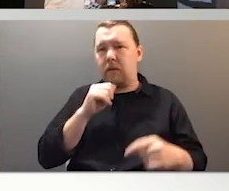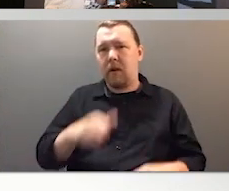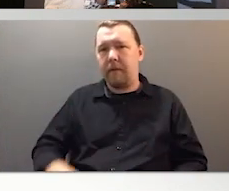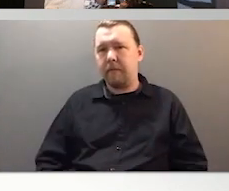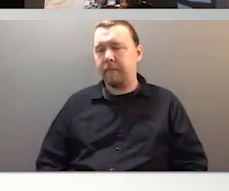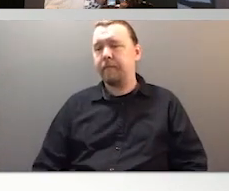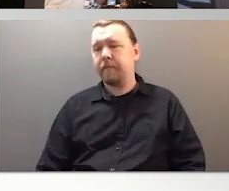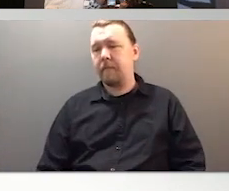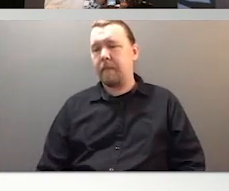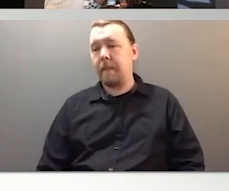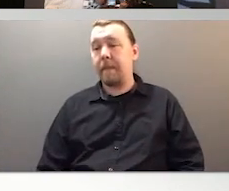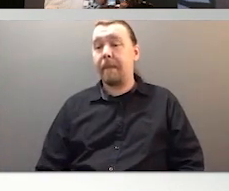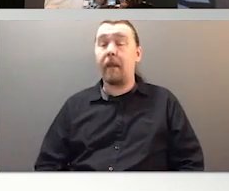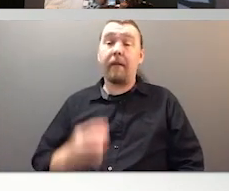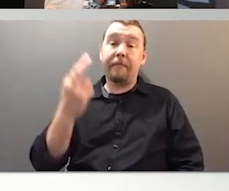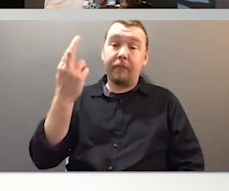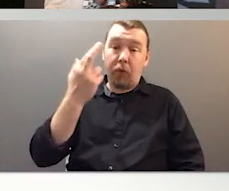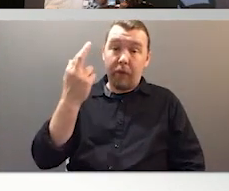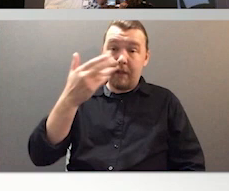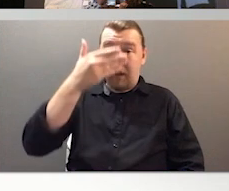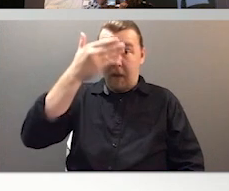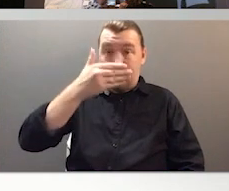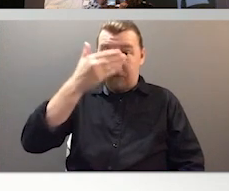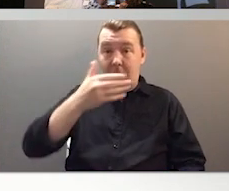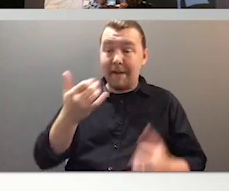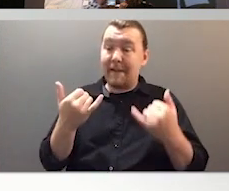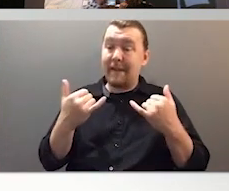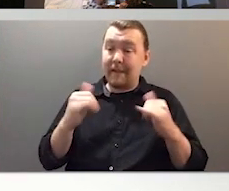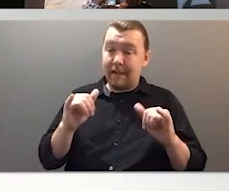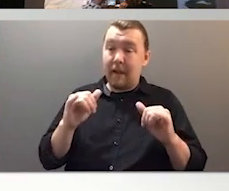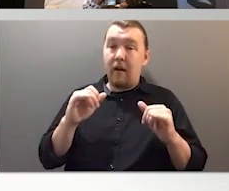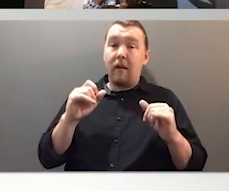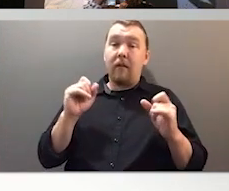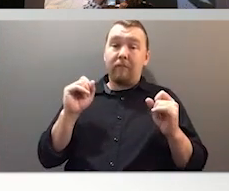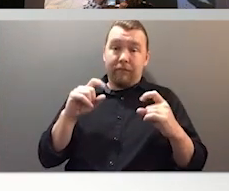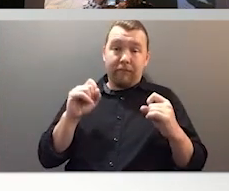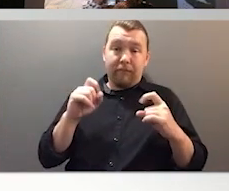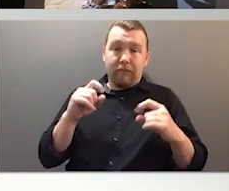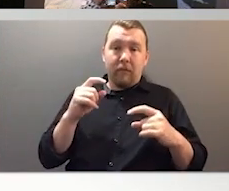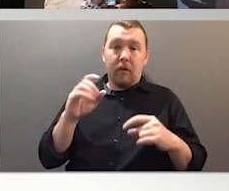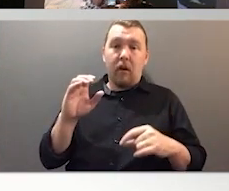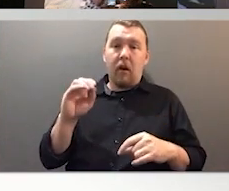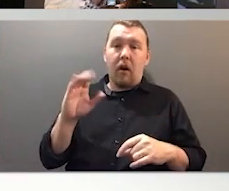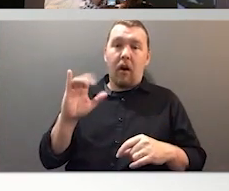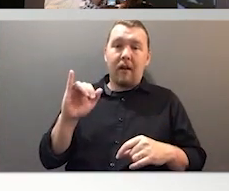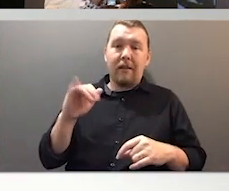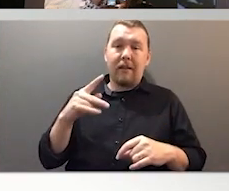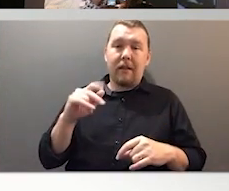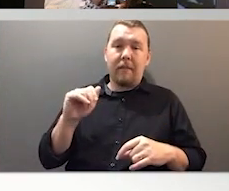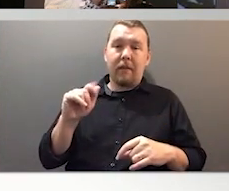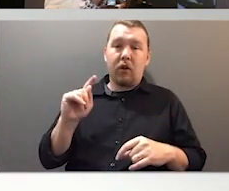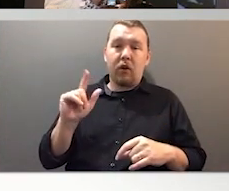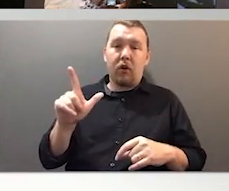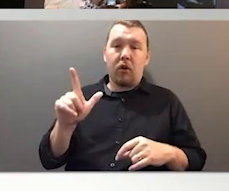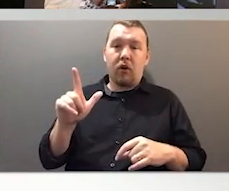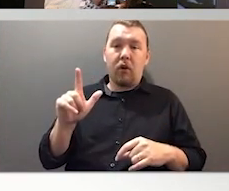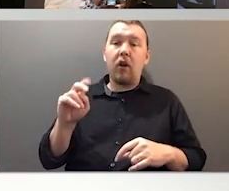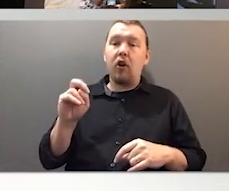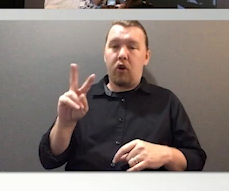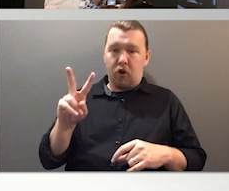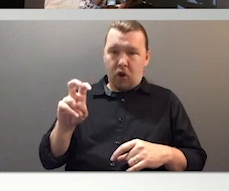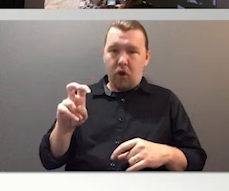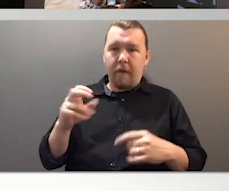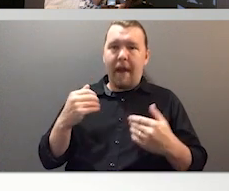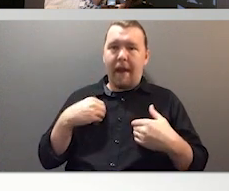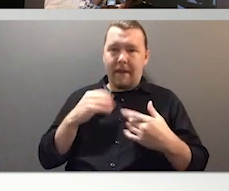The reason the front is still firing is the occipital nerve does have a connection in the brain stem. You need it for